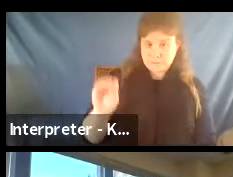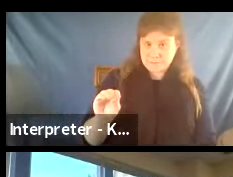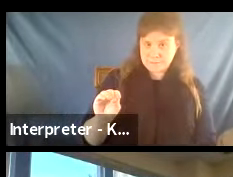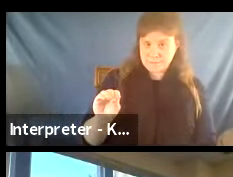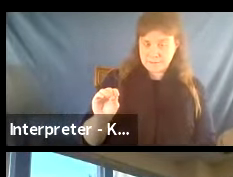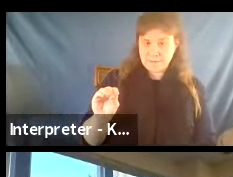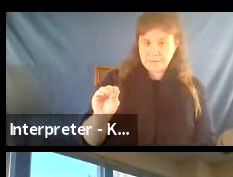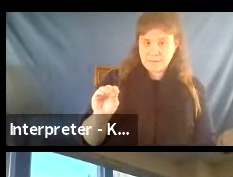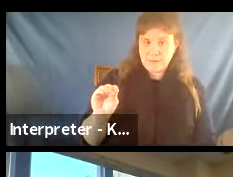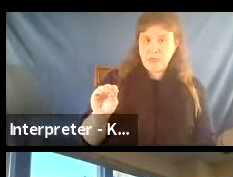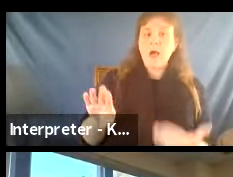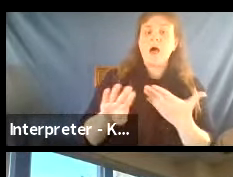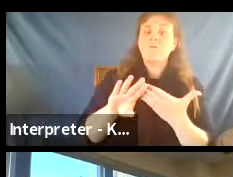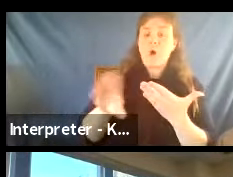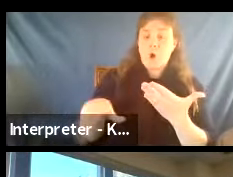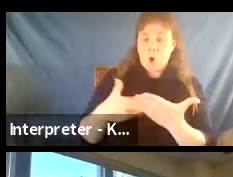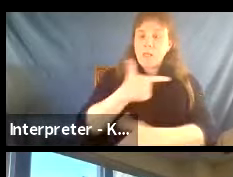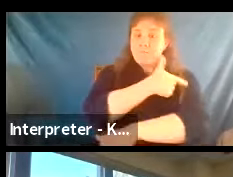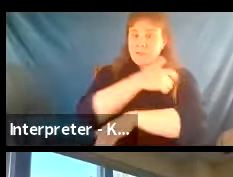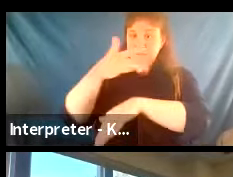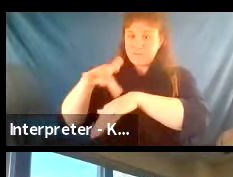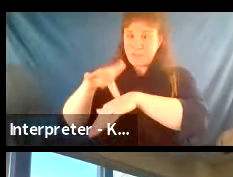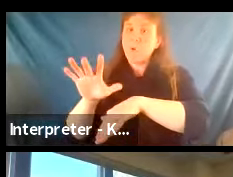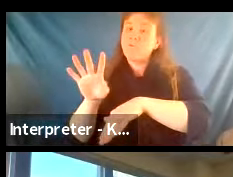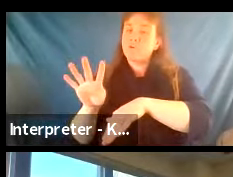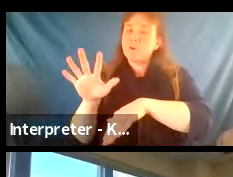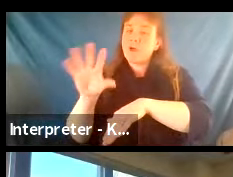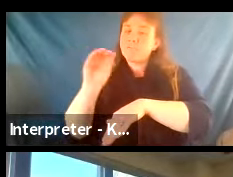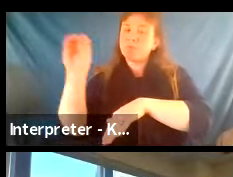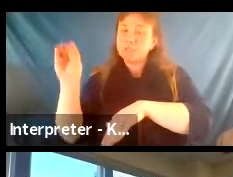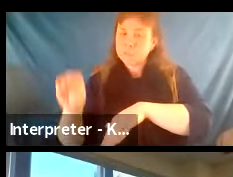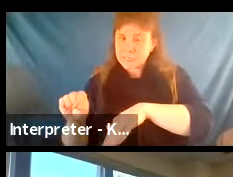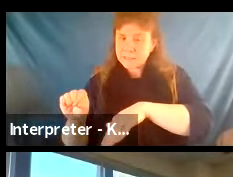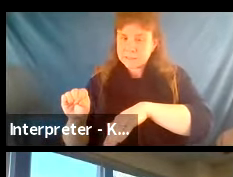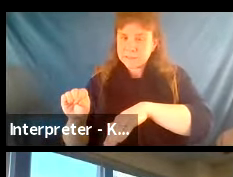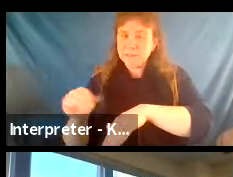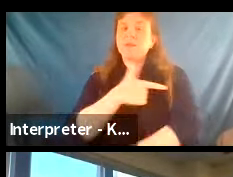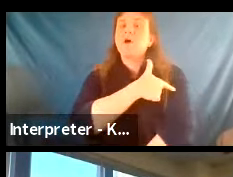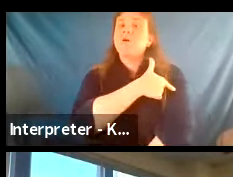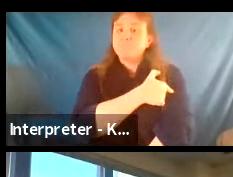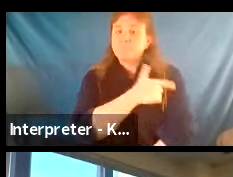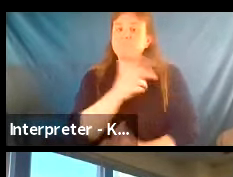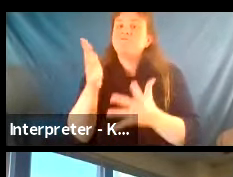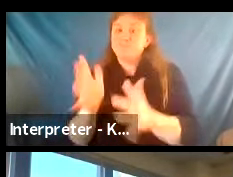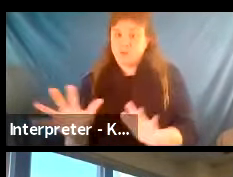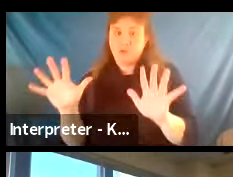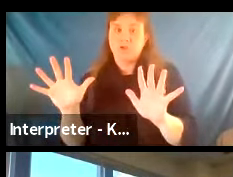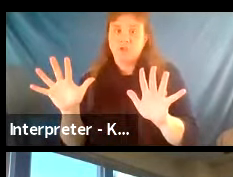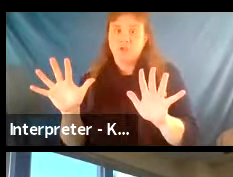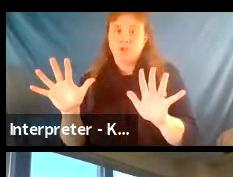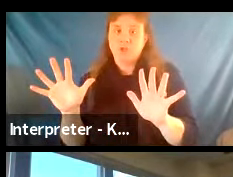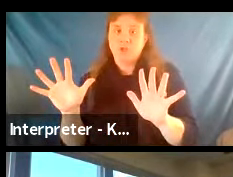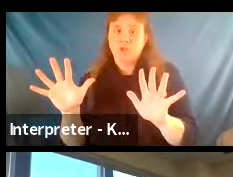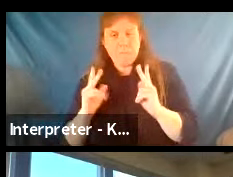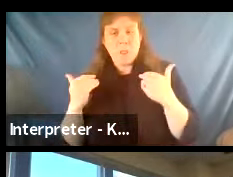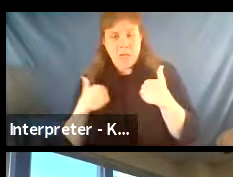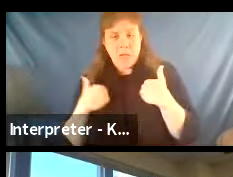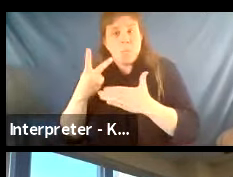in people's arms. Now, some of those are first doses and second doses, right?